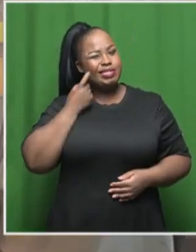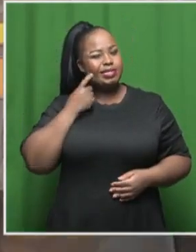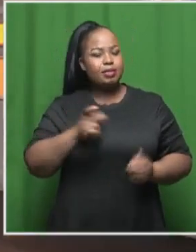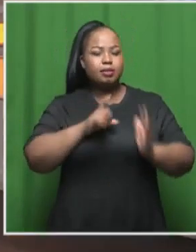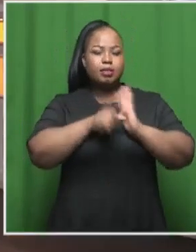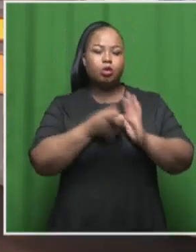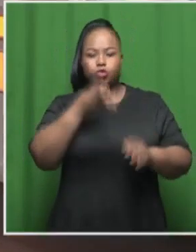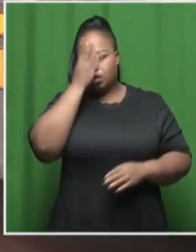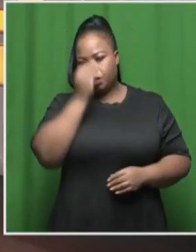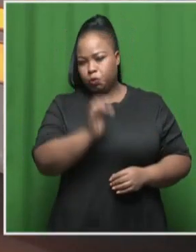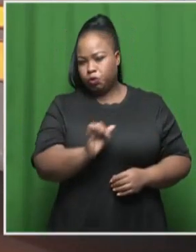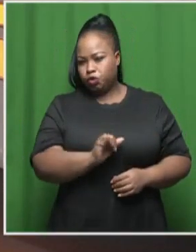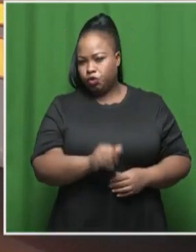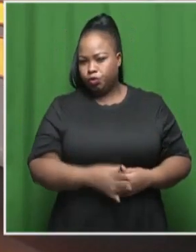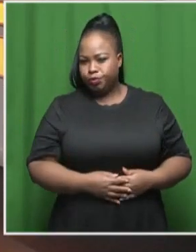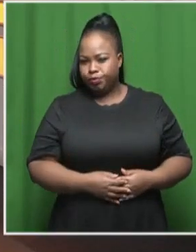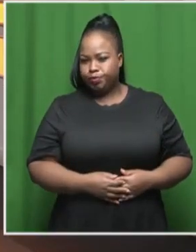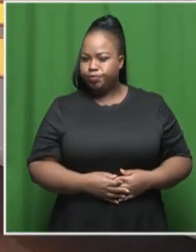to learn?